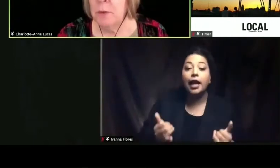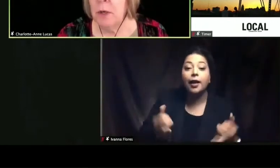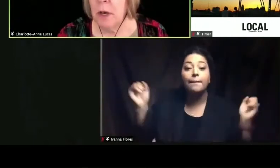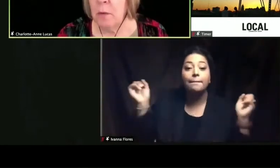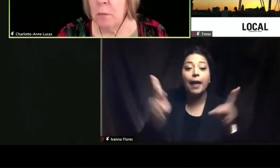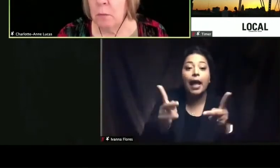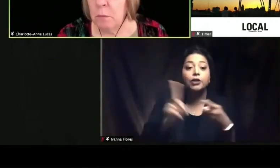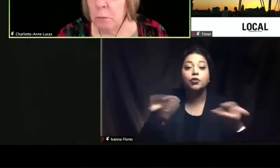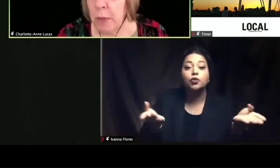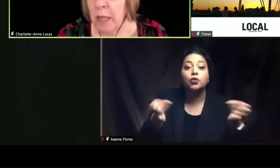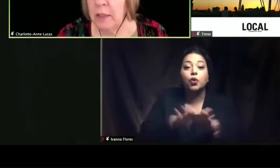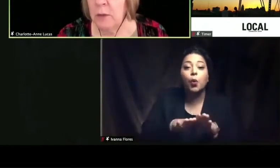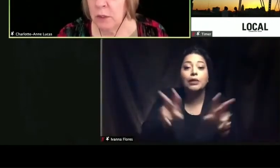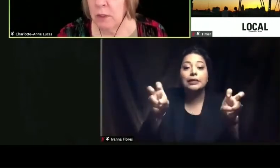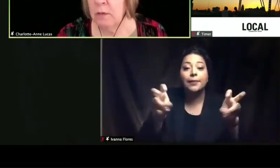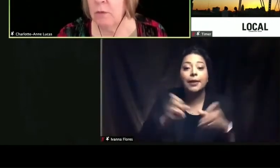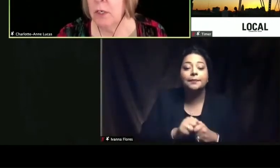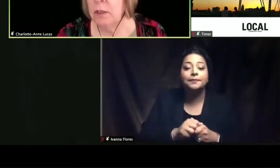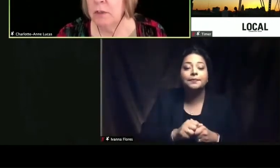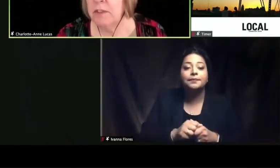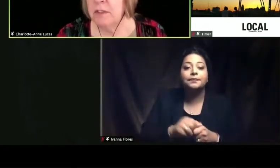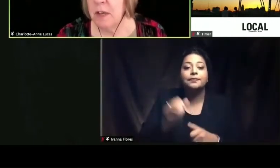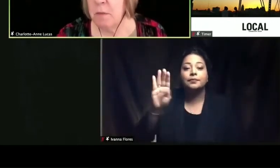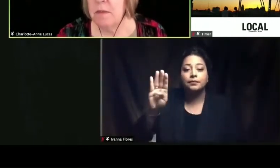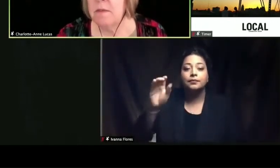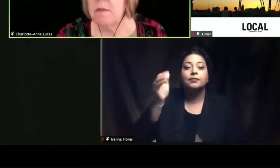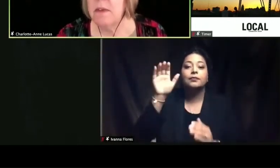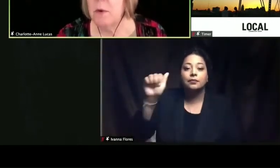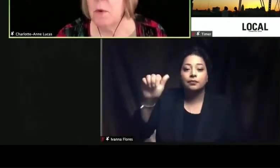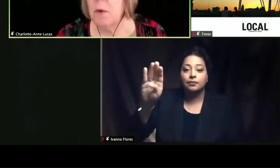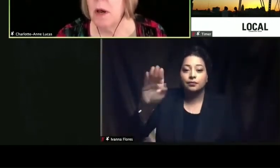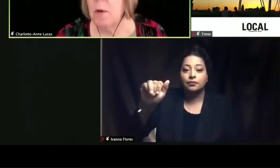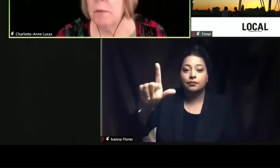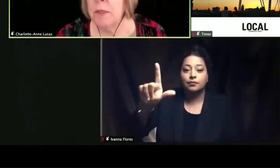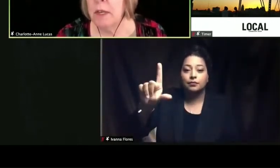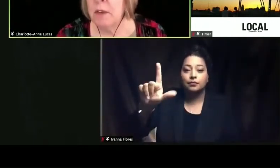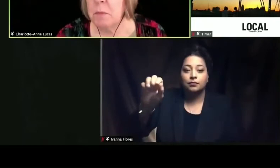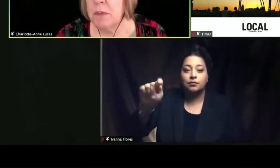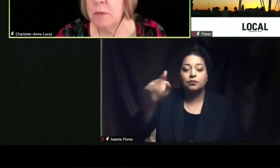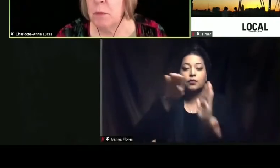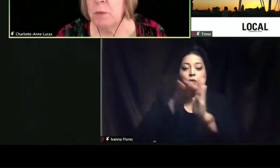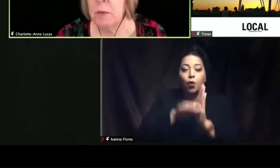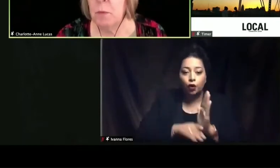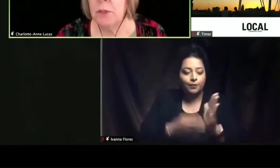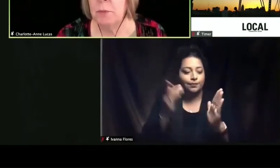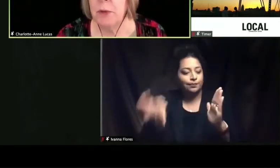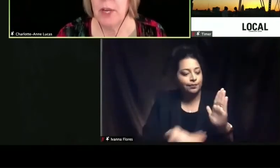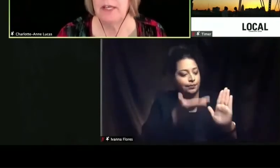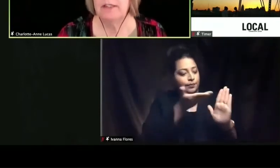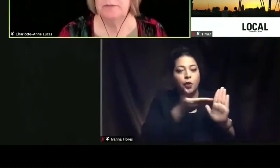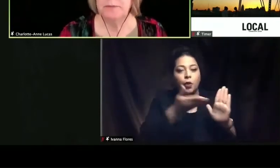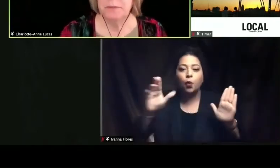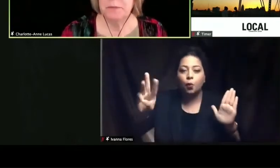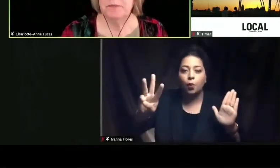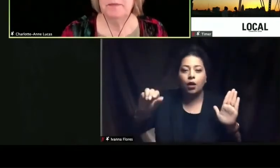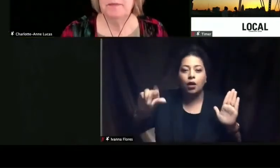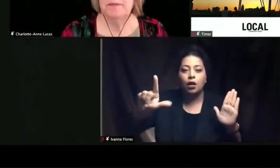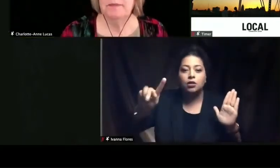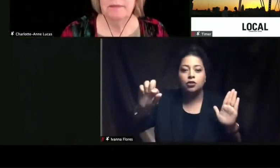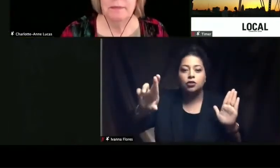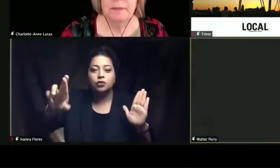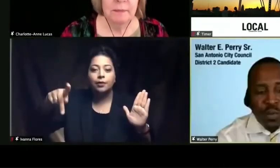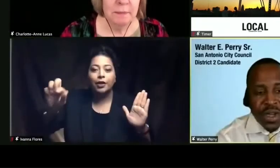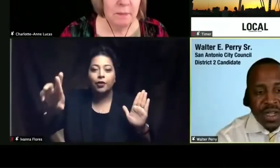to ballot order for closing statements. So the next person would be Walter Perry.